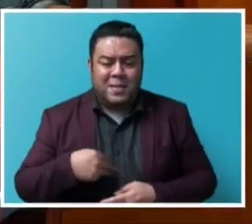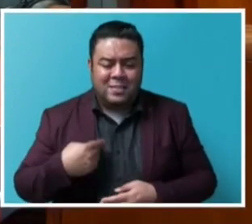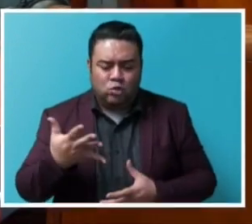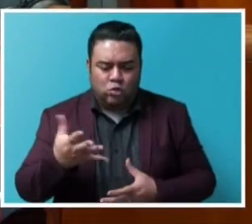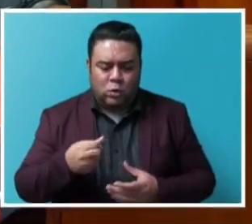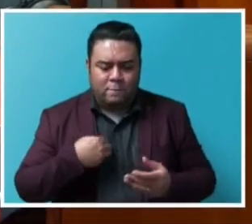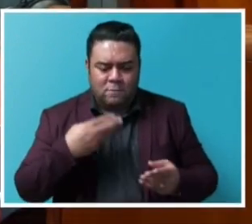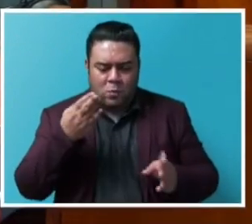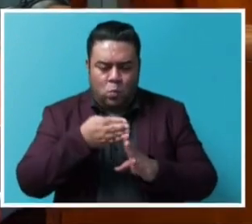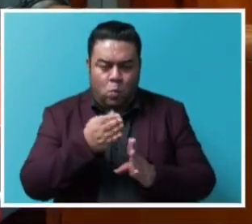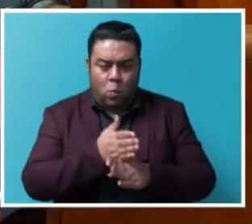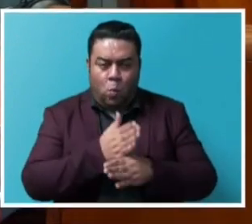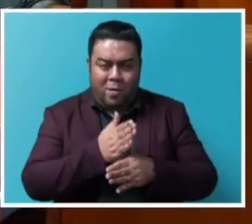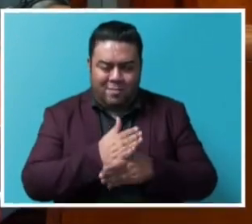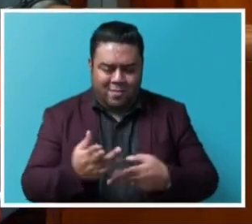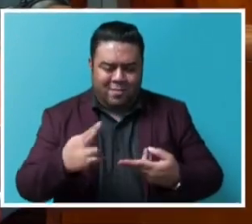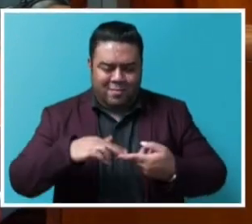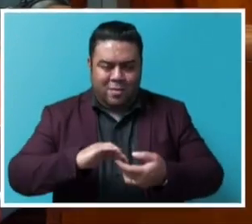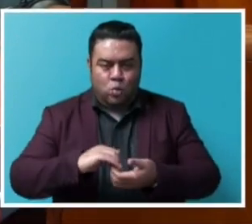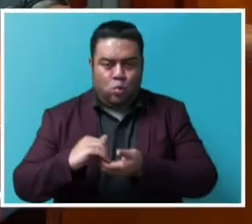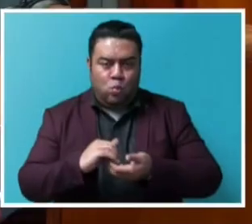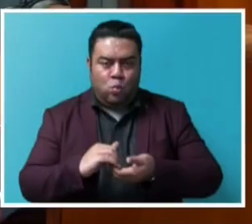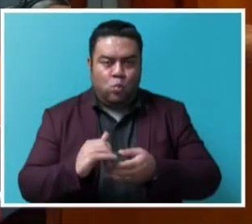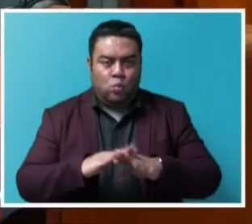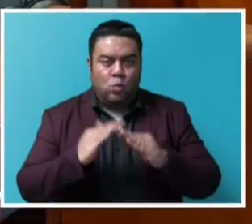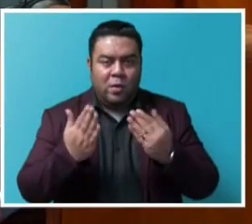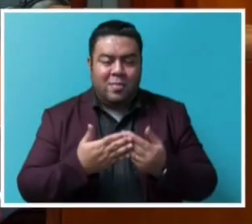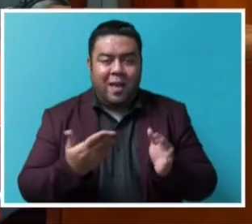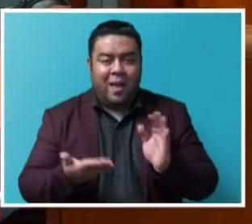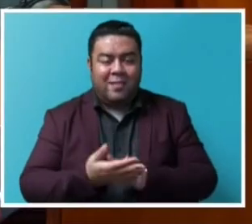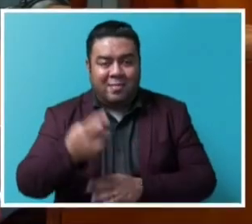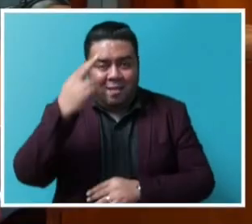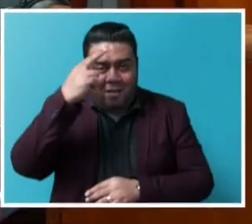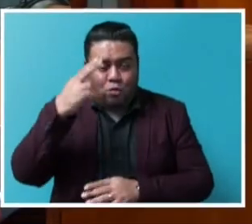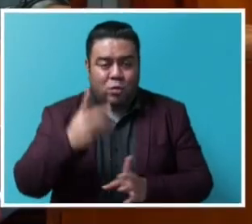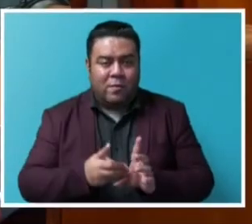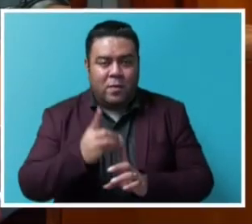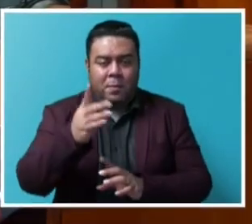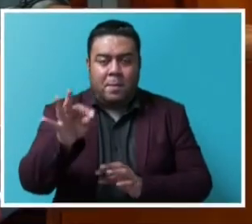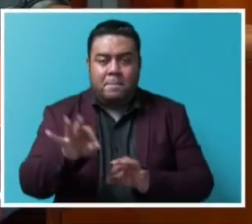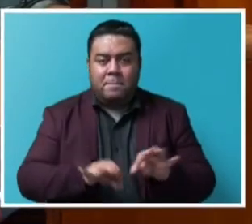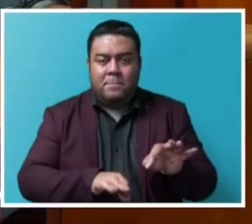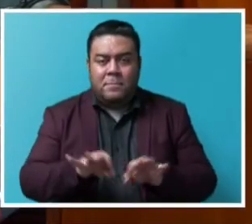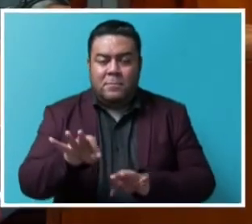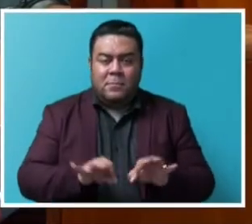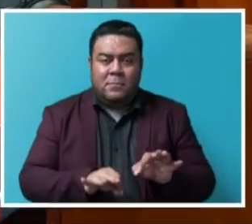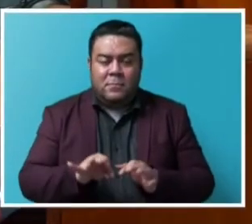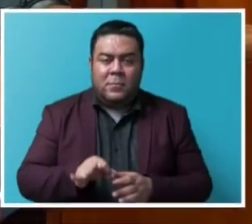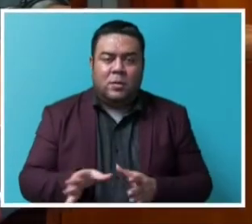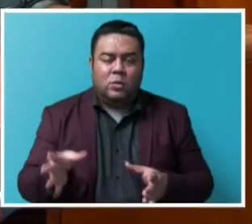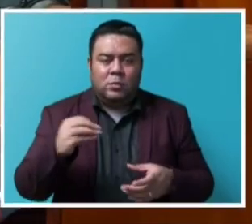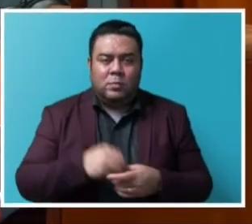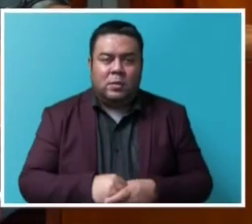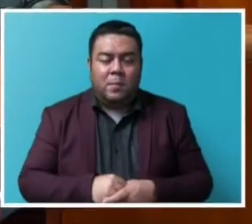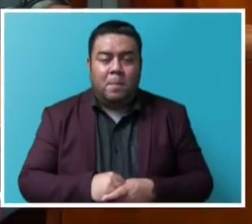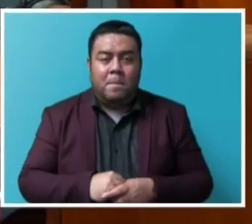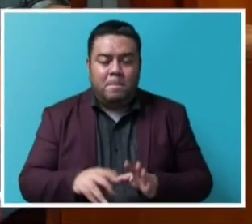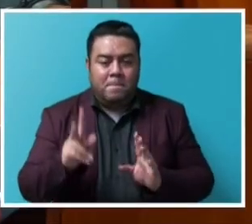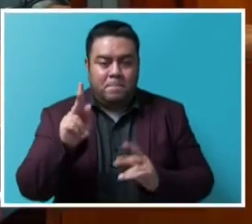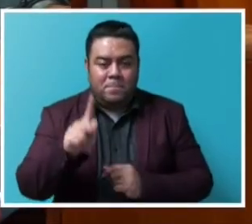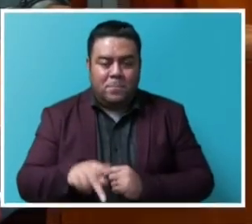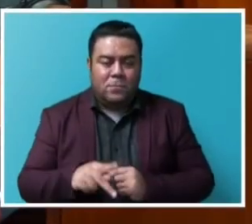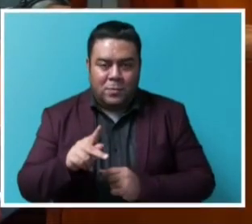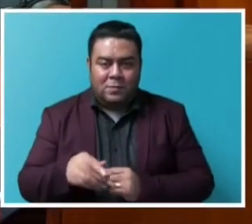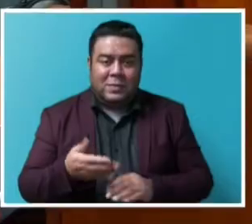operations, working in unison under the National Development Plan to eliminate poverty. New fronts will